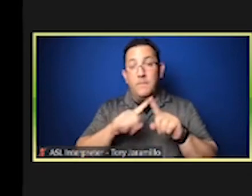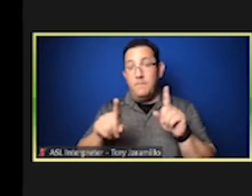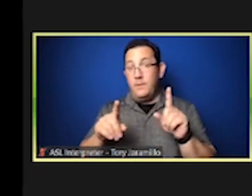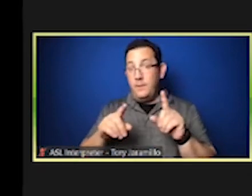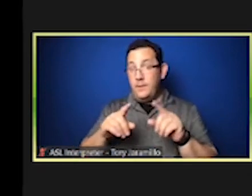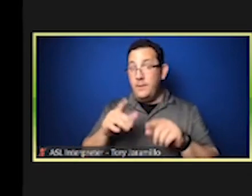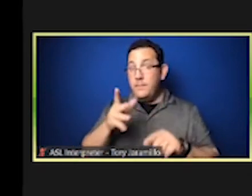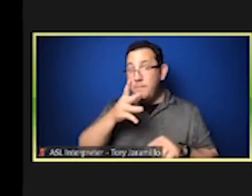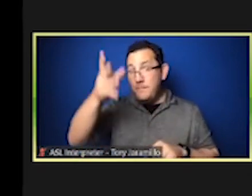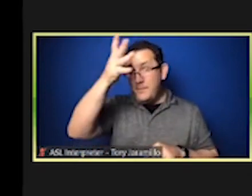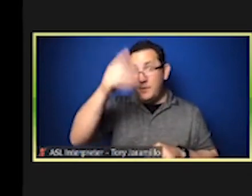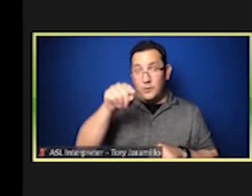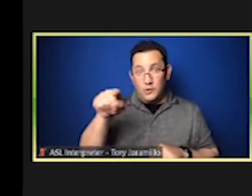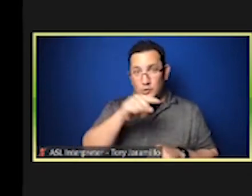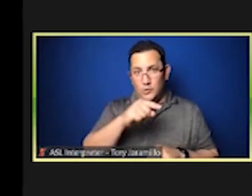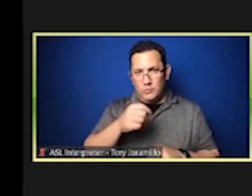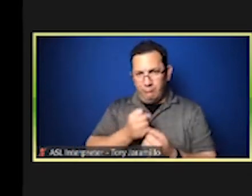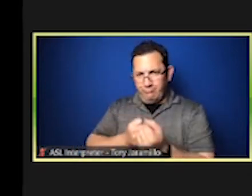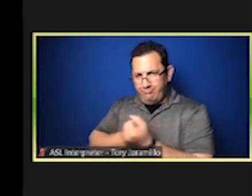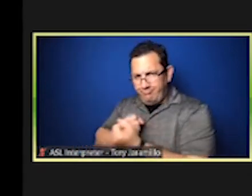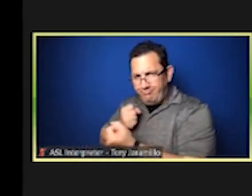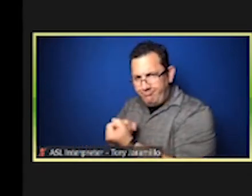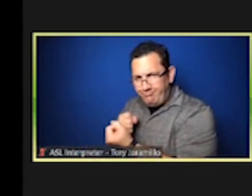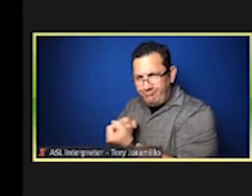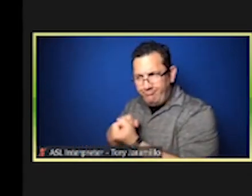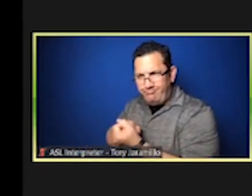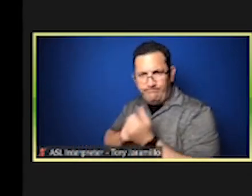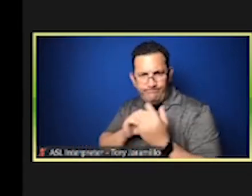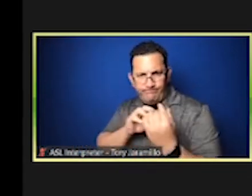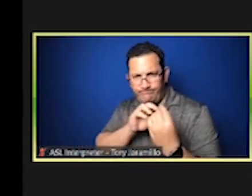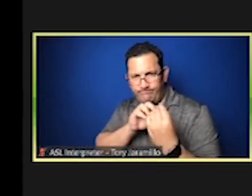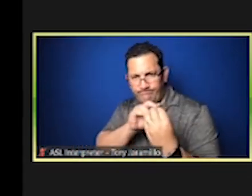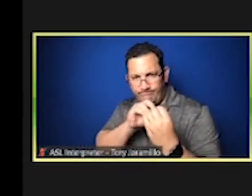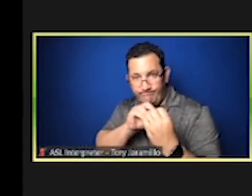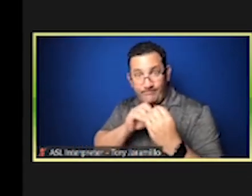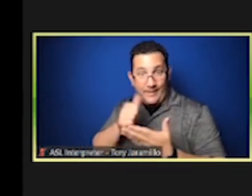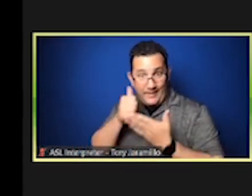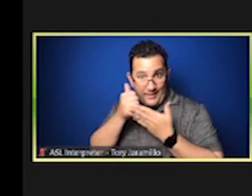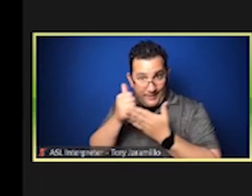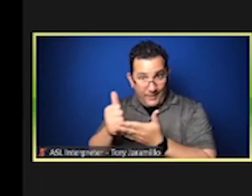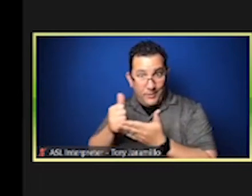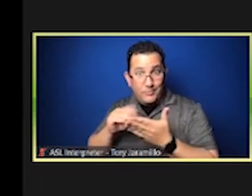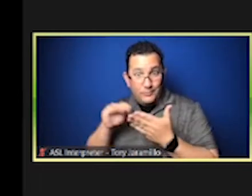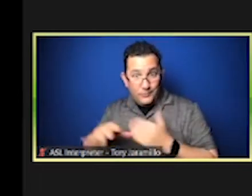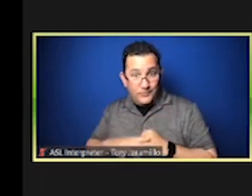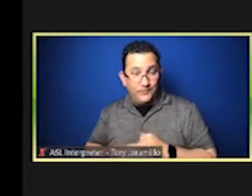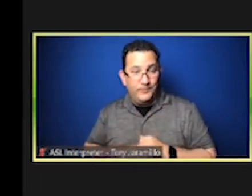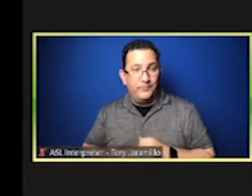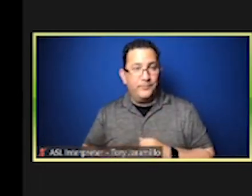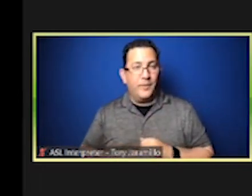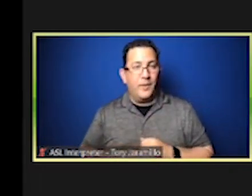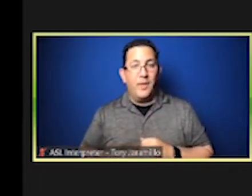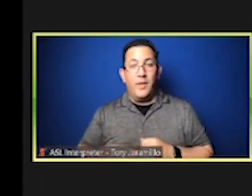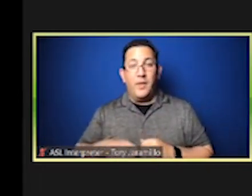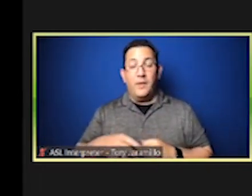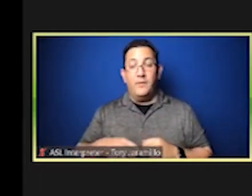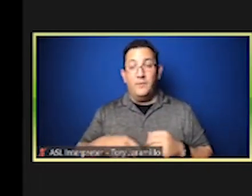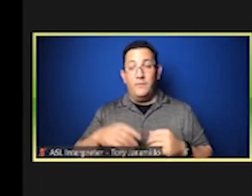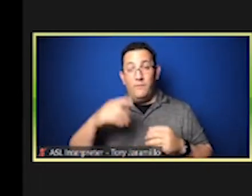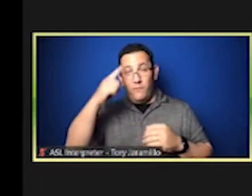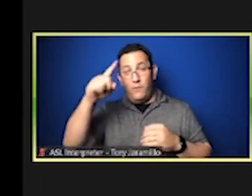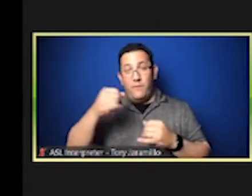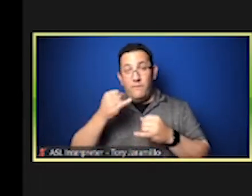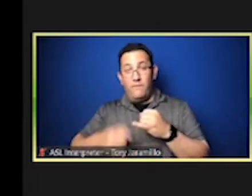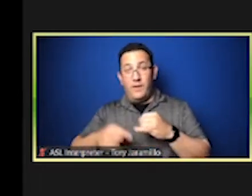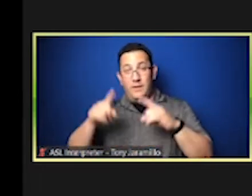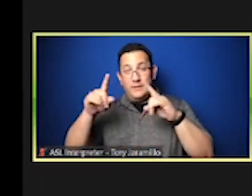these situations. For the final exam, the student's highest attempt of the 3